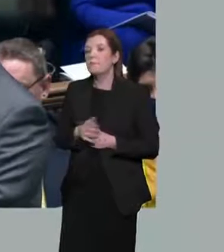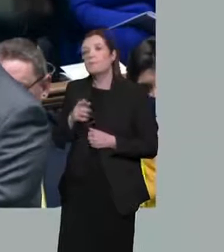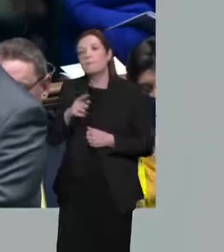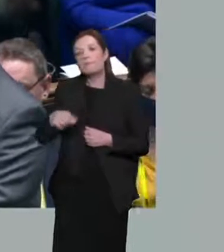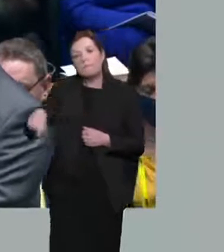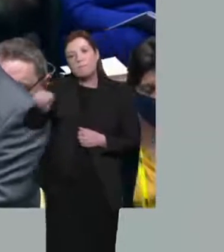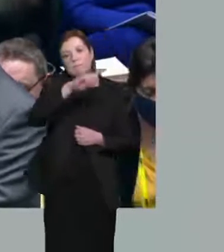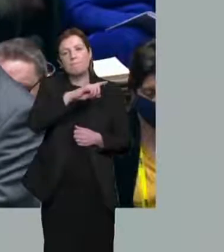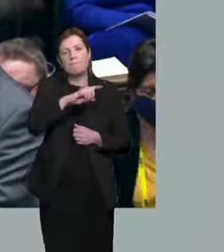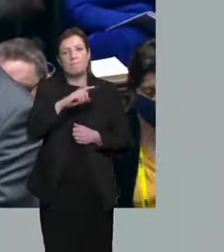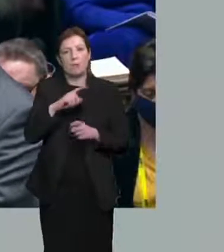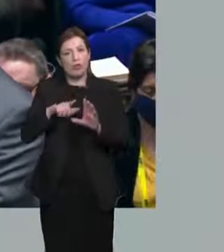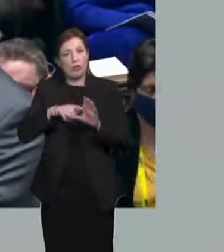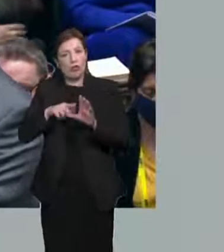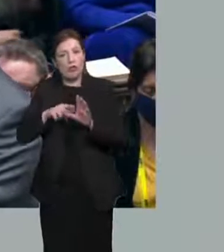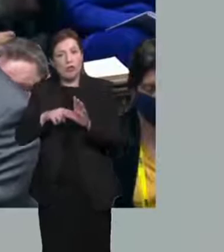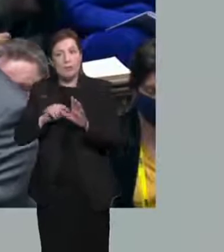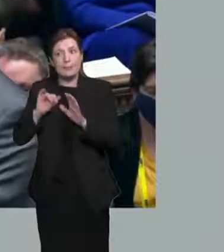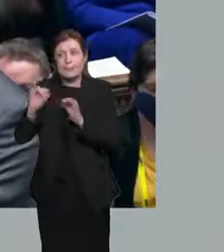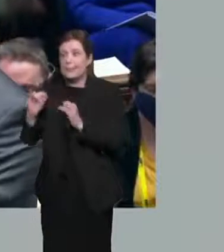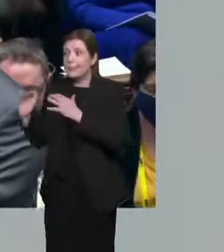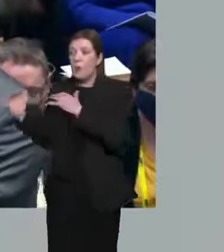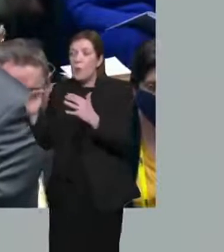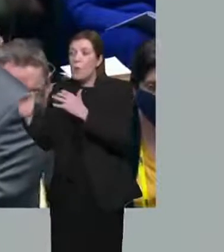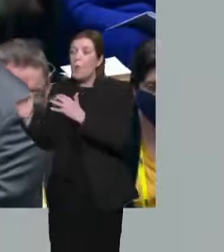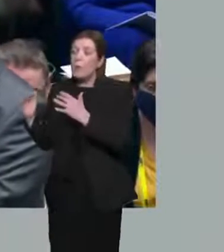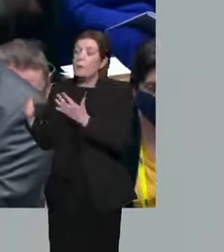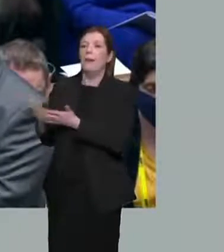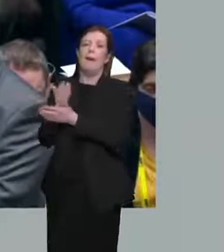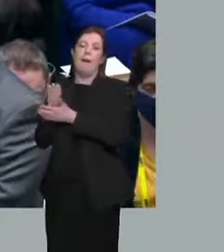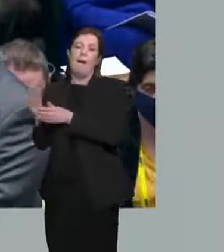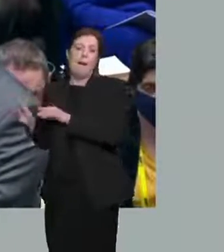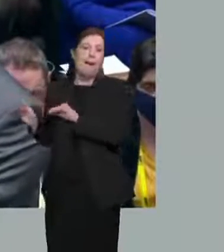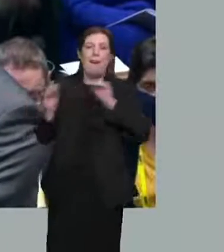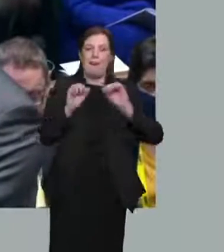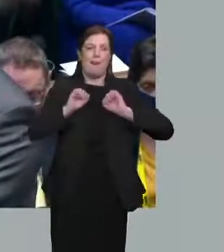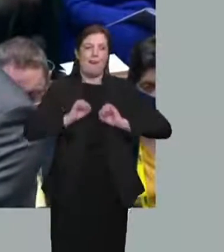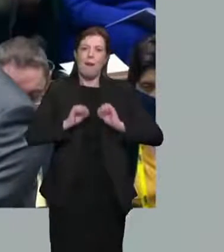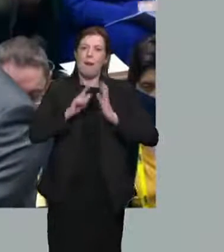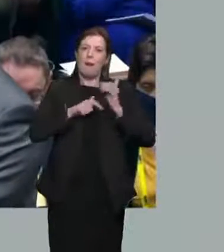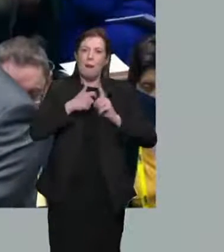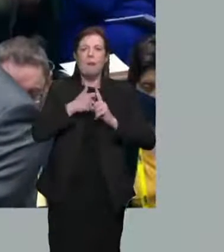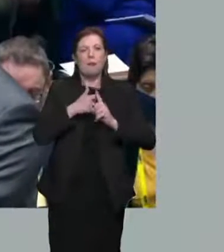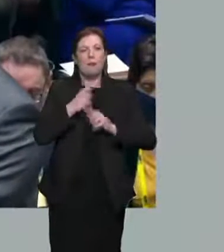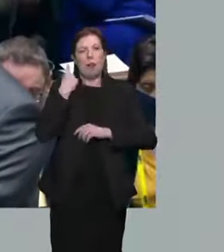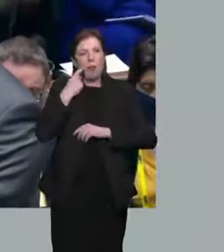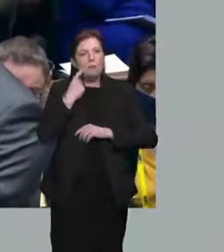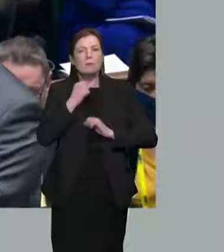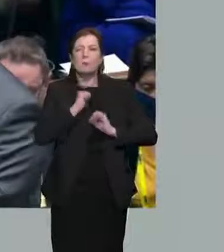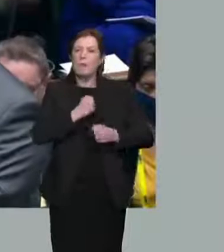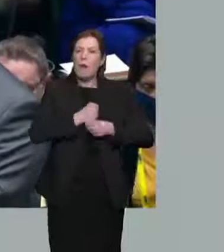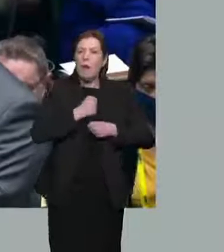new start to these young people away from the war, and in particular the governments in London and in Edinburgh, and